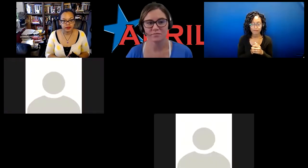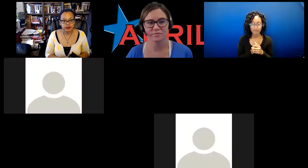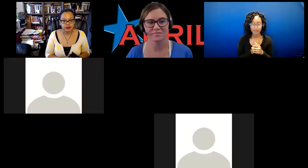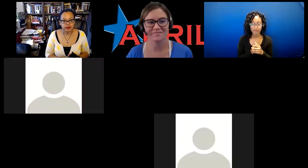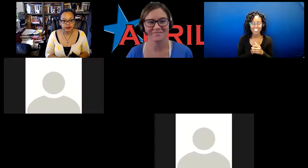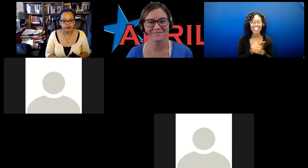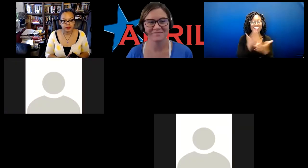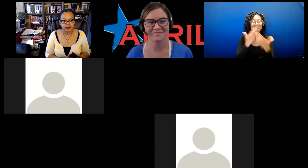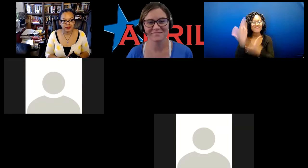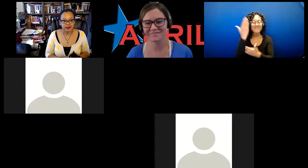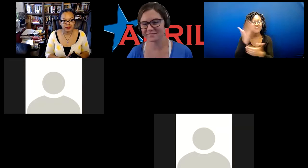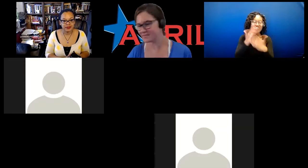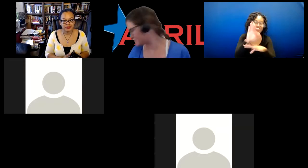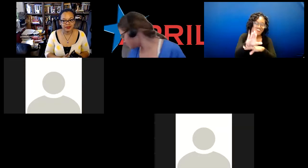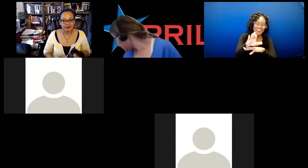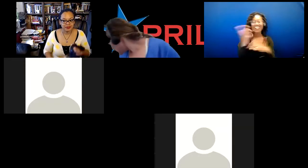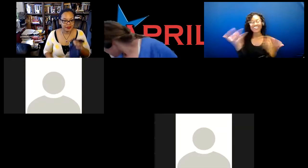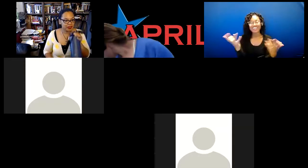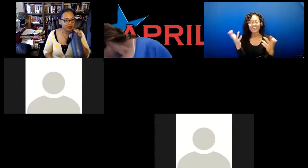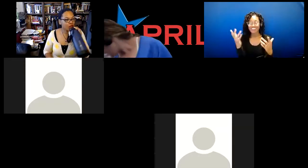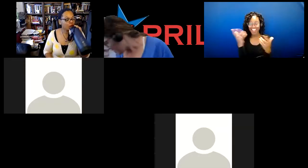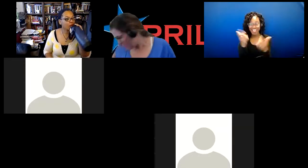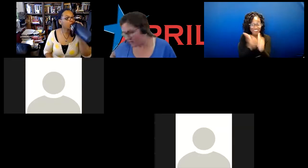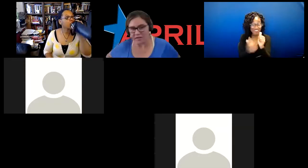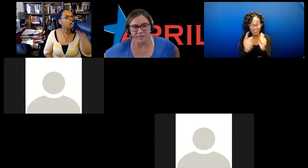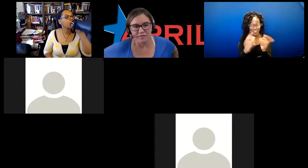Good morning, good afternoon to wherever you are.